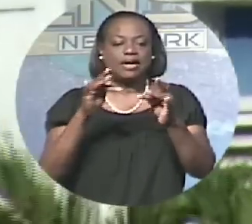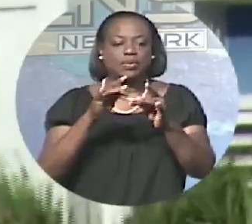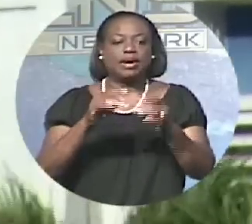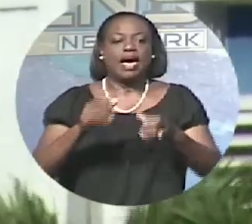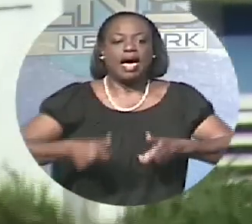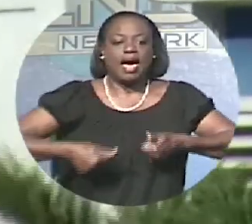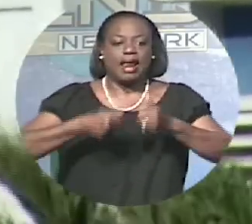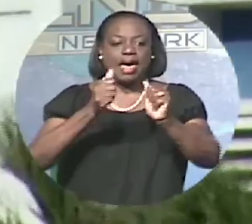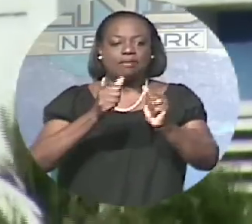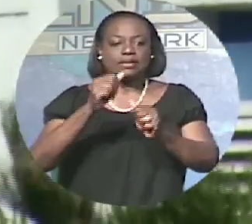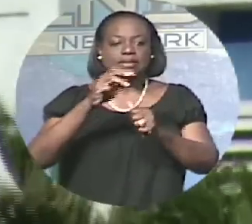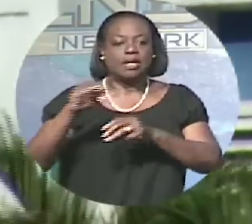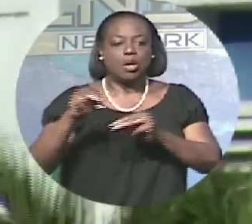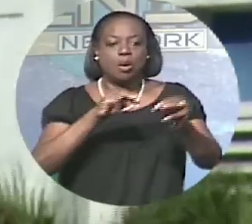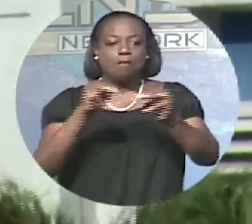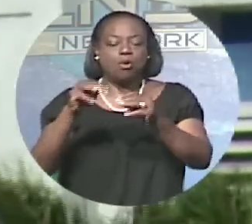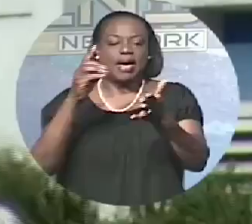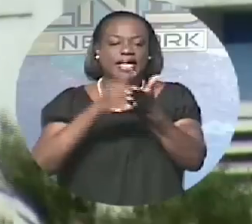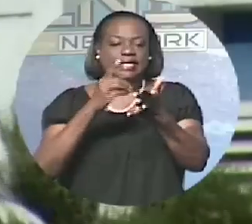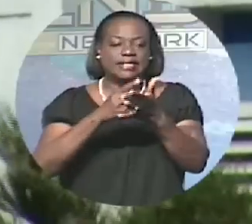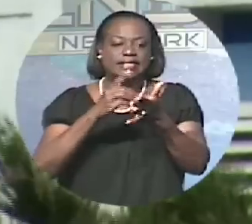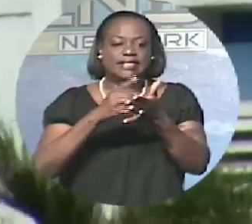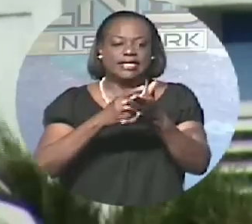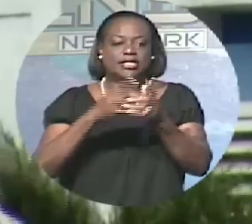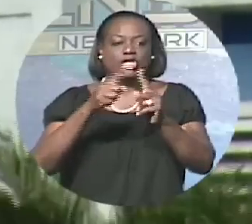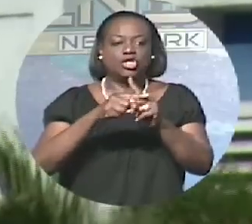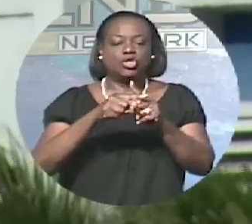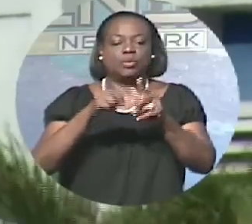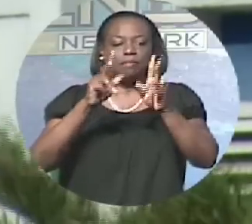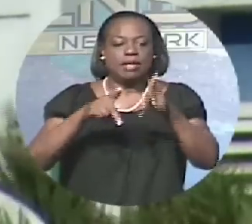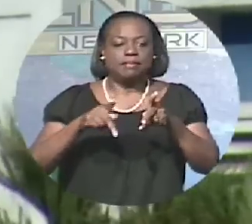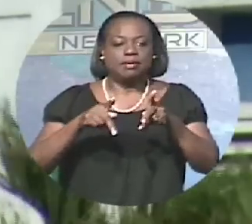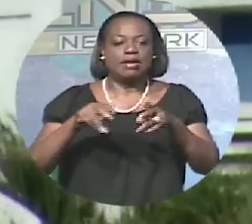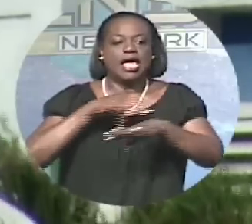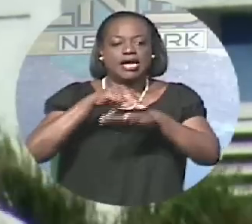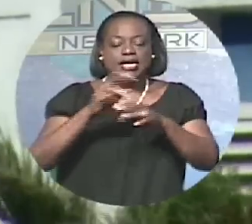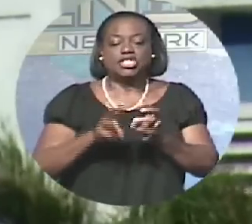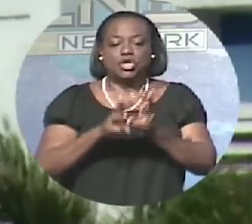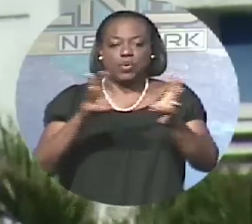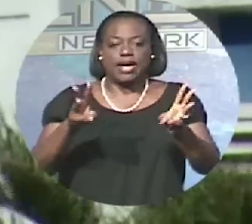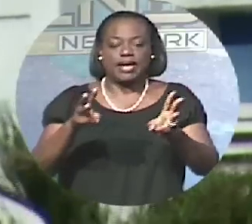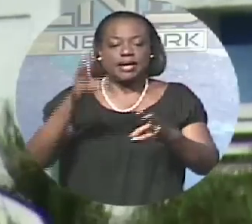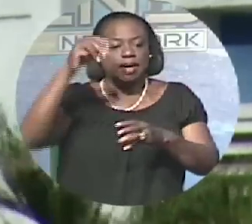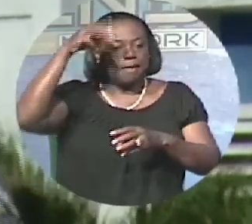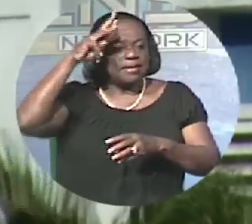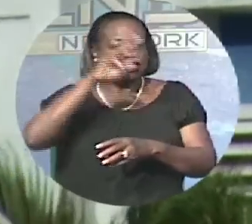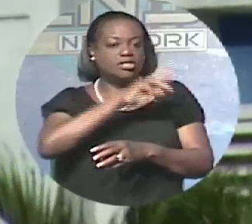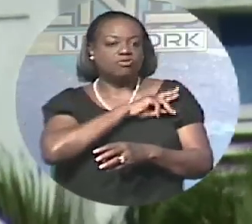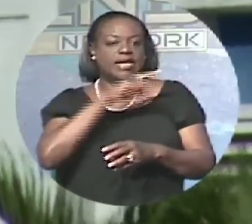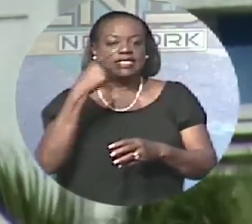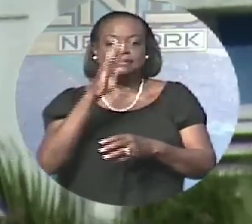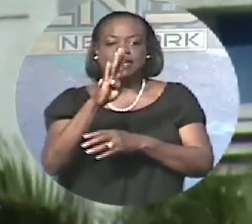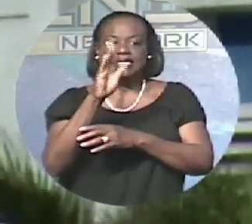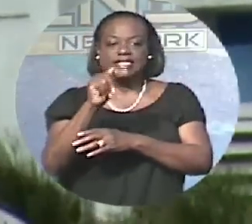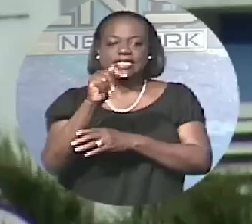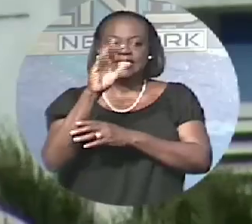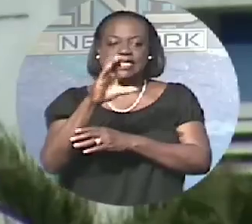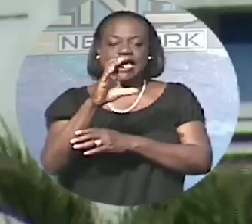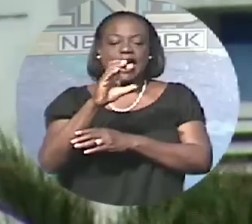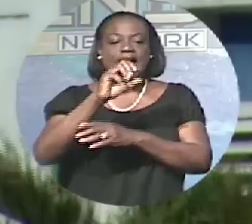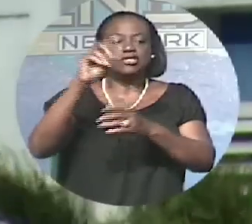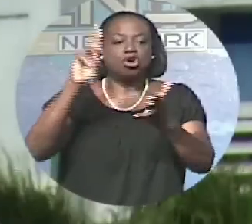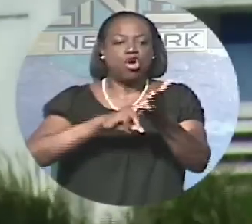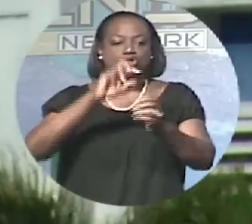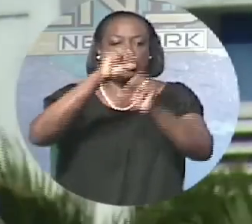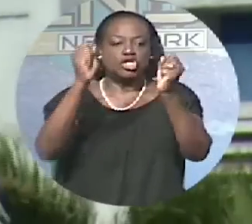data and the latest smartphone availability to customers nationwide. Mr. Rice believes BTC has reshaped the business, rebuilding it